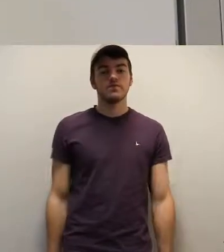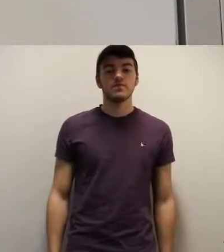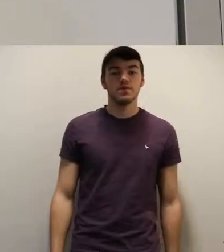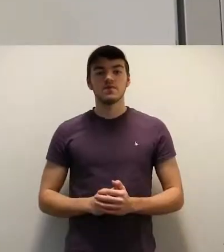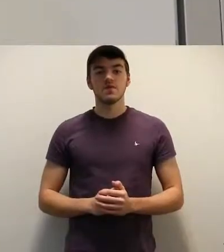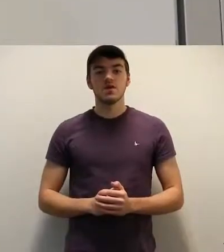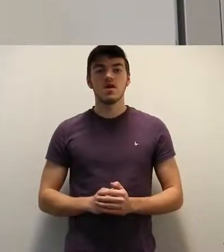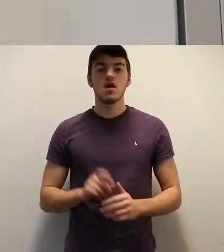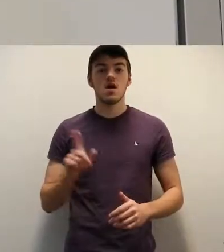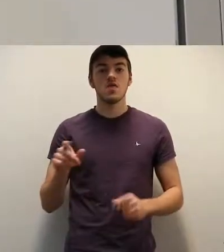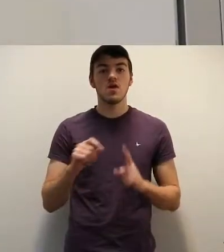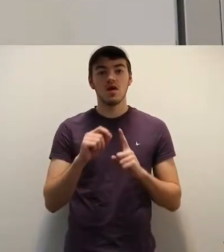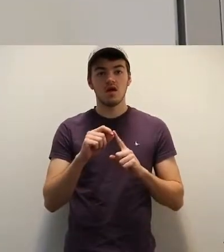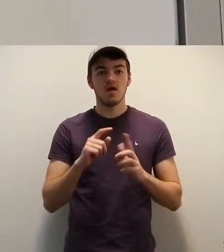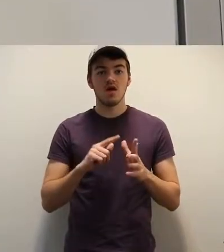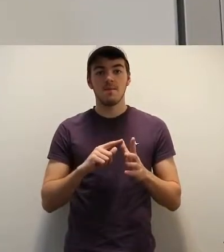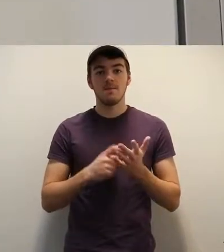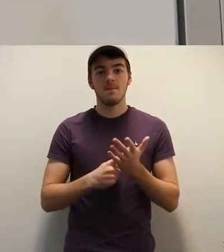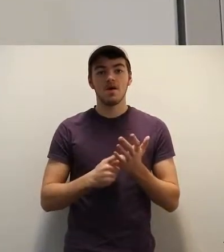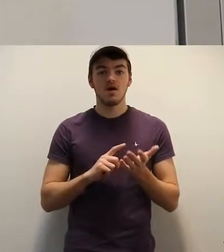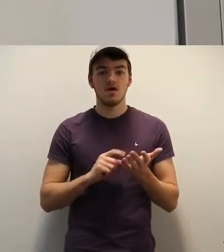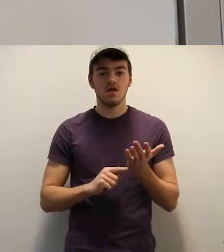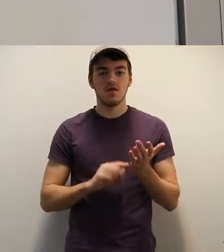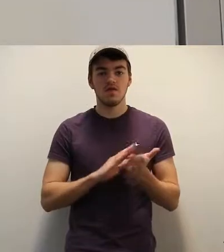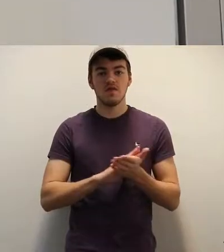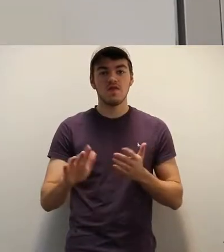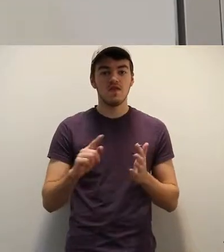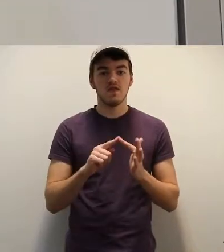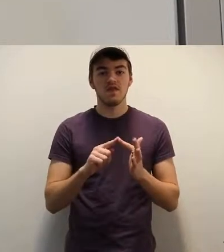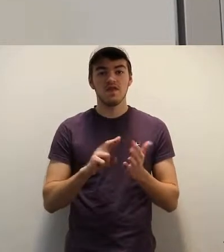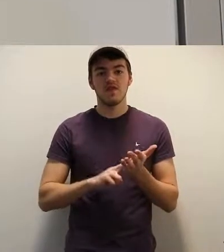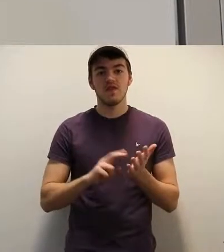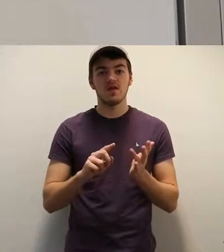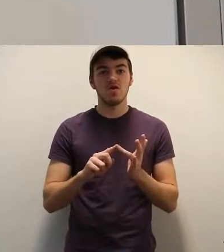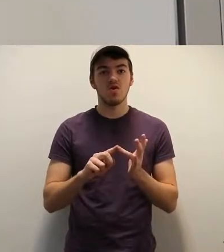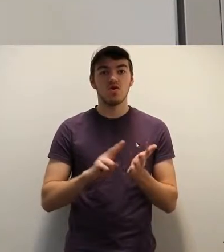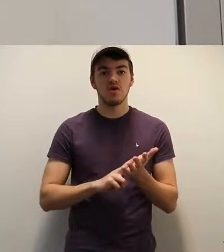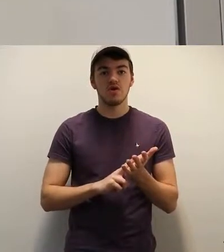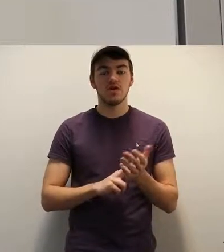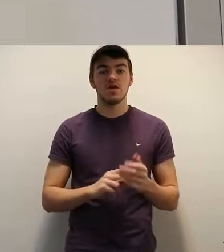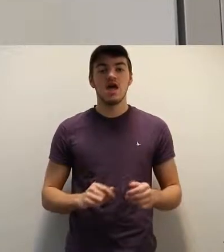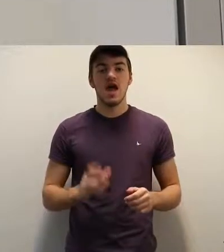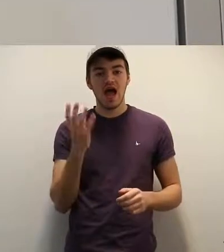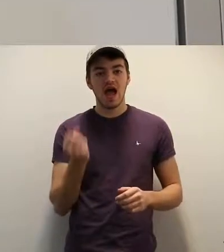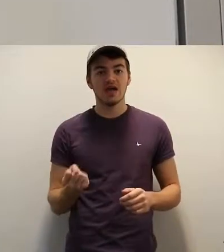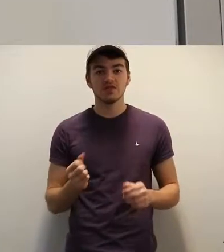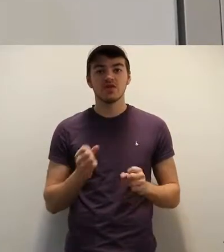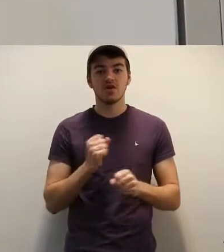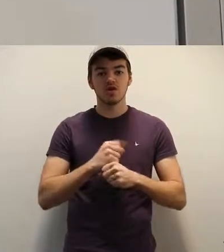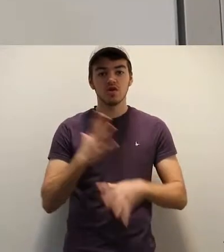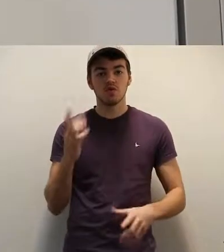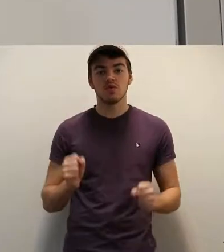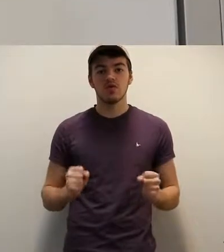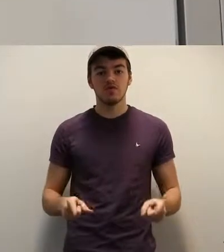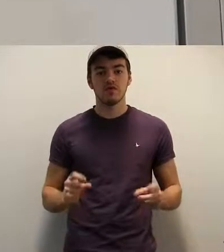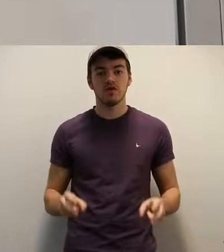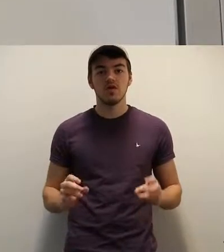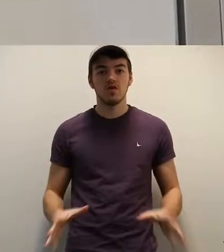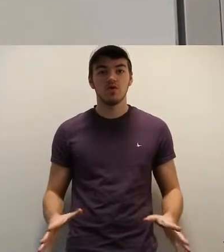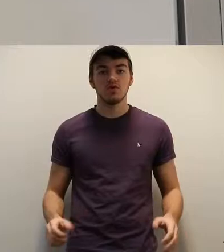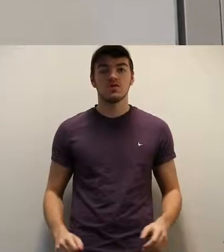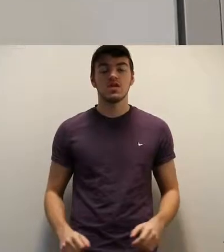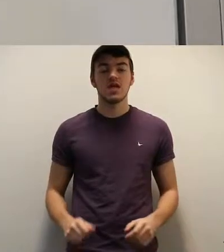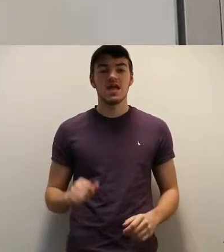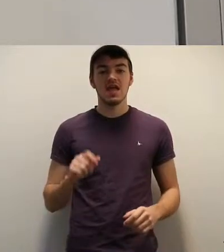the domes. And then the Parthenon. The Parthenon displays golden ratios in the height of the cross beams in relation to